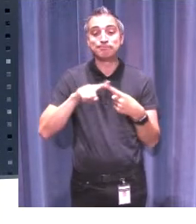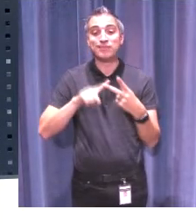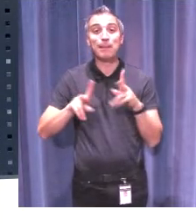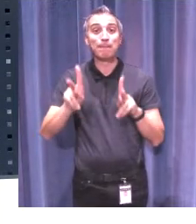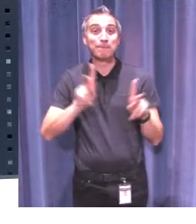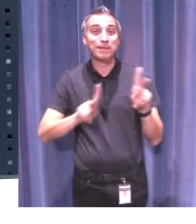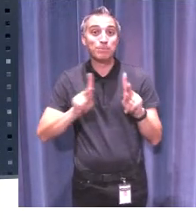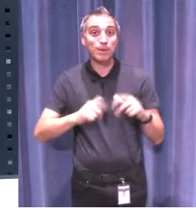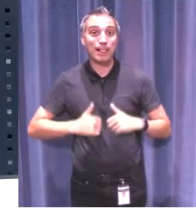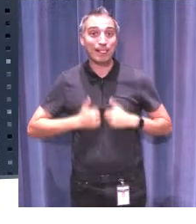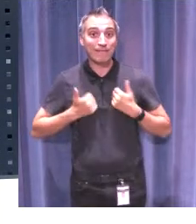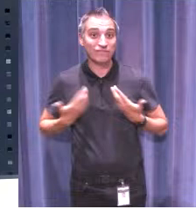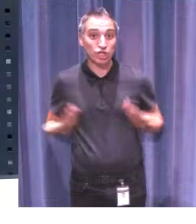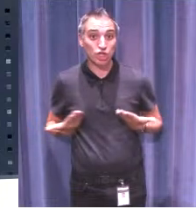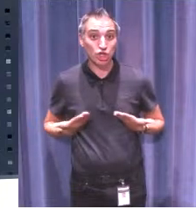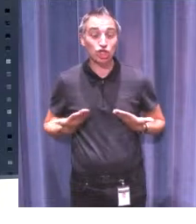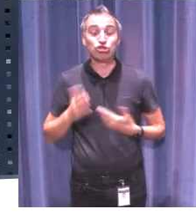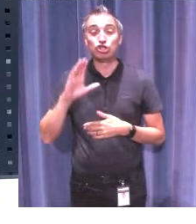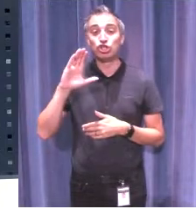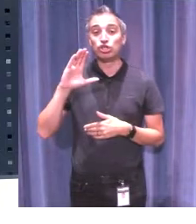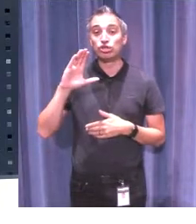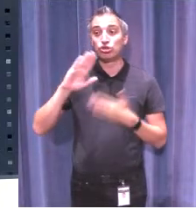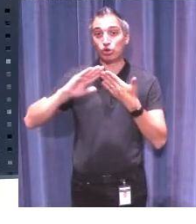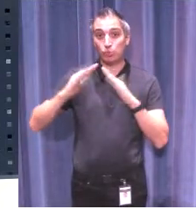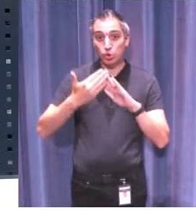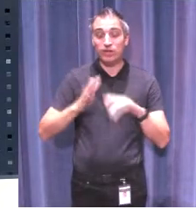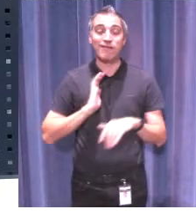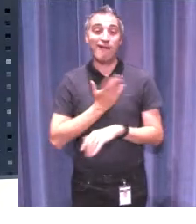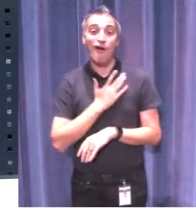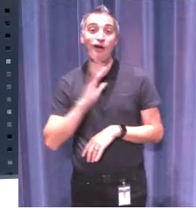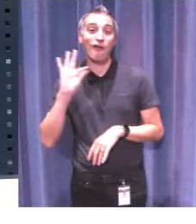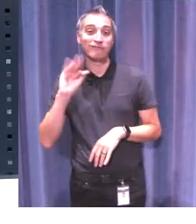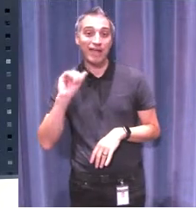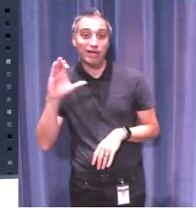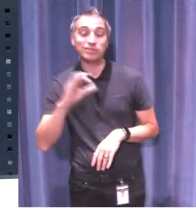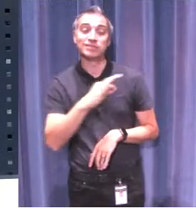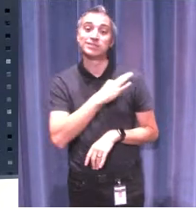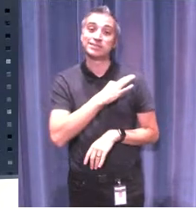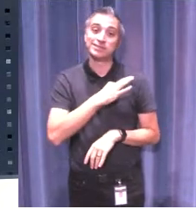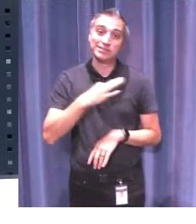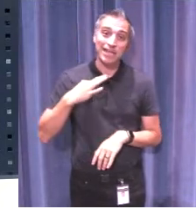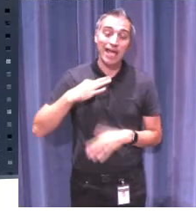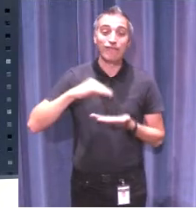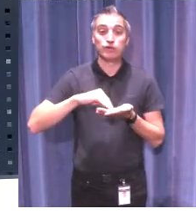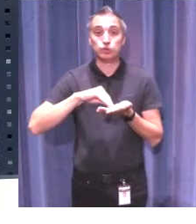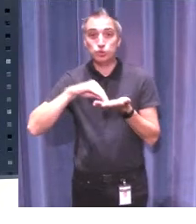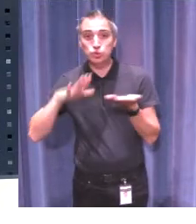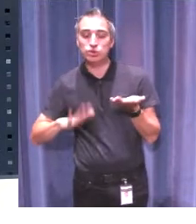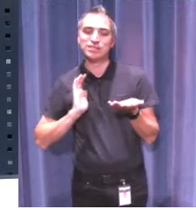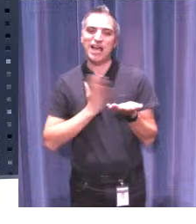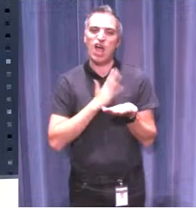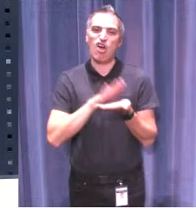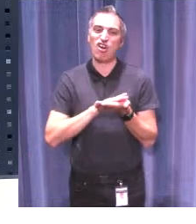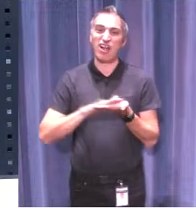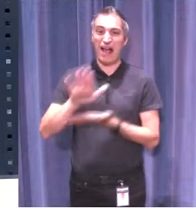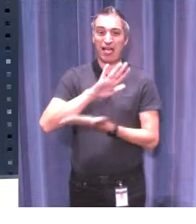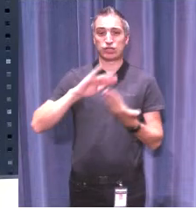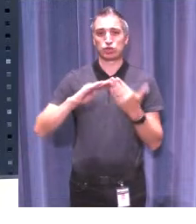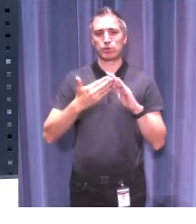the community, from our faculty, staff, and students at the college community. That has